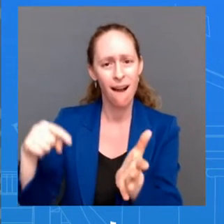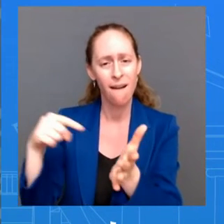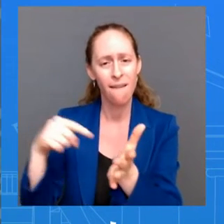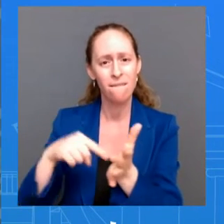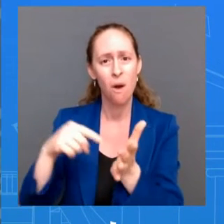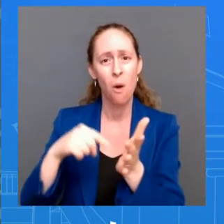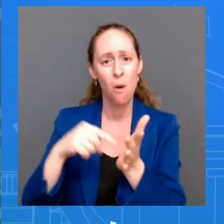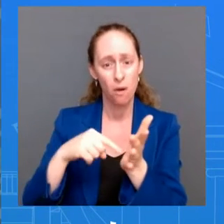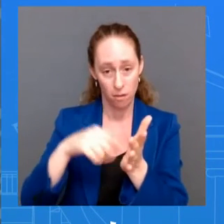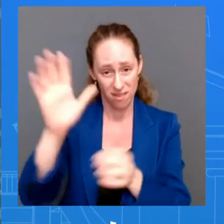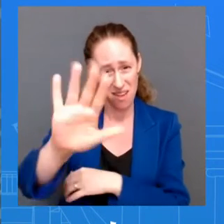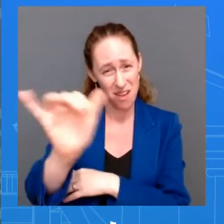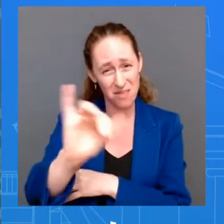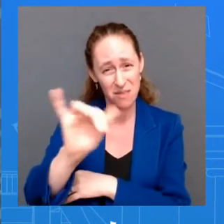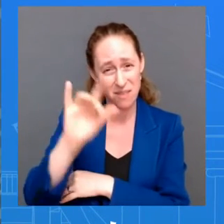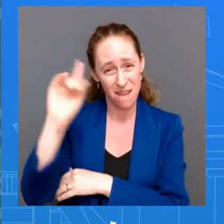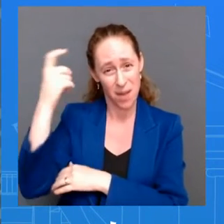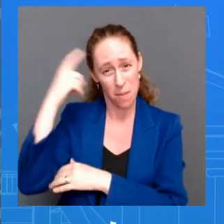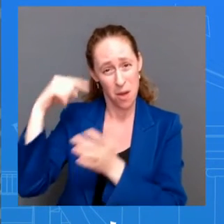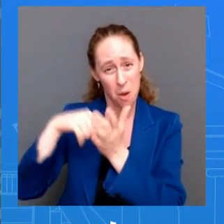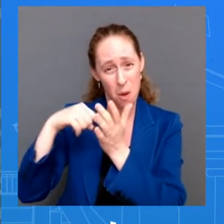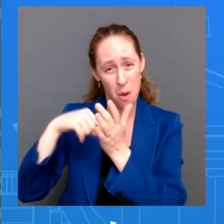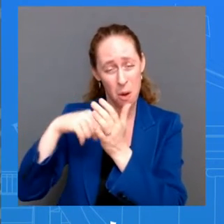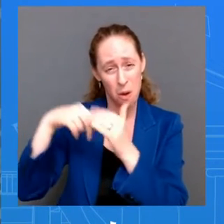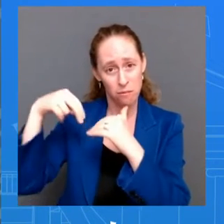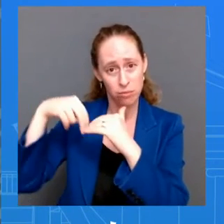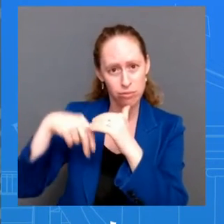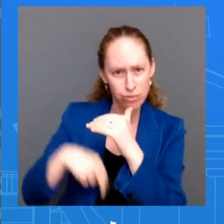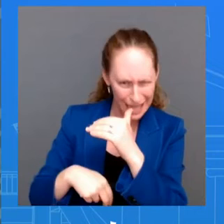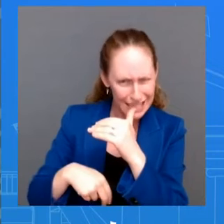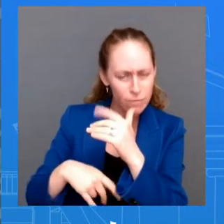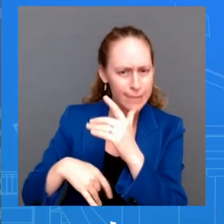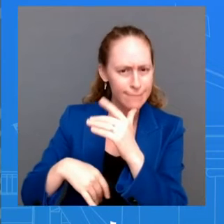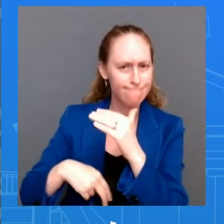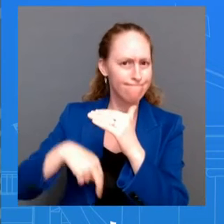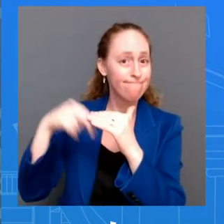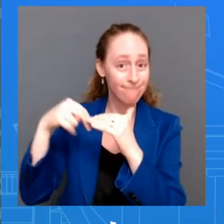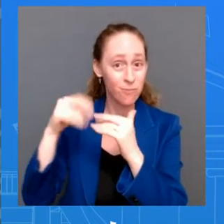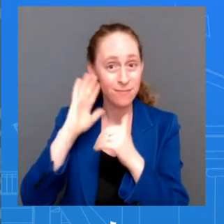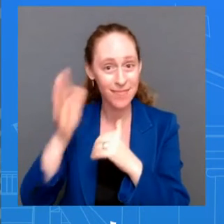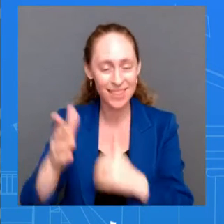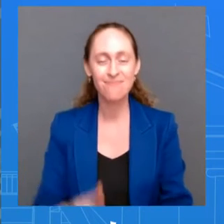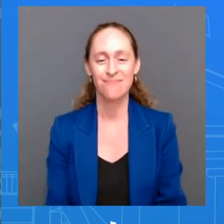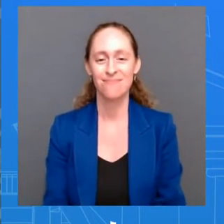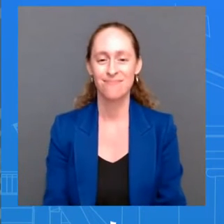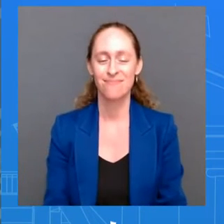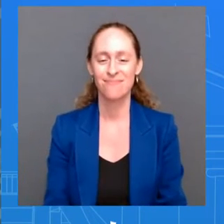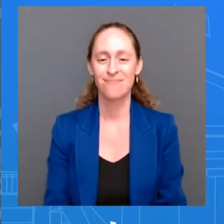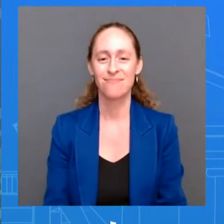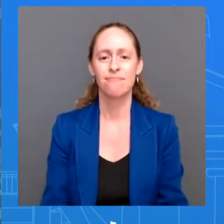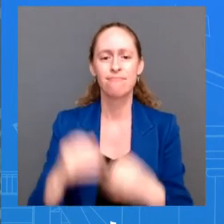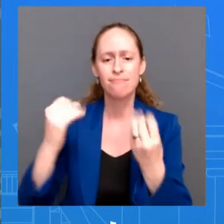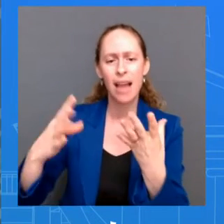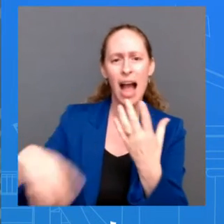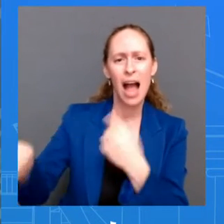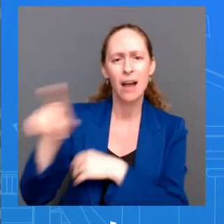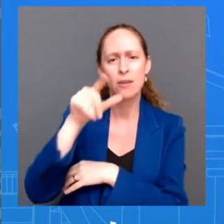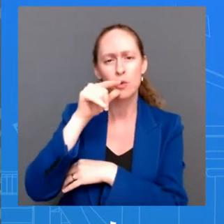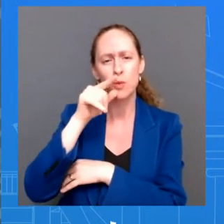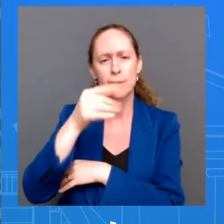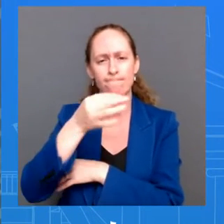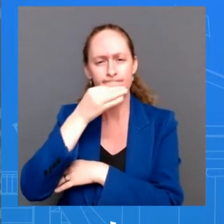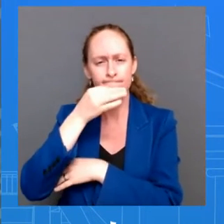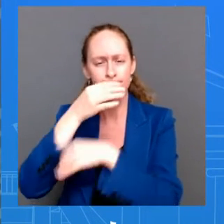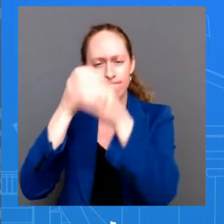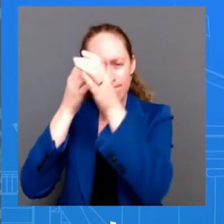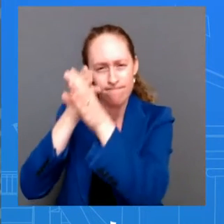for taxpayers that a host of economists confirm will fight inflation. Larry Summers, who has been critical of some